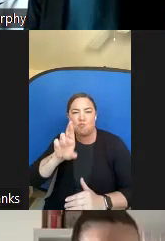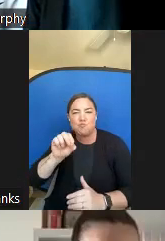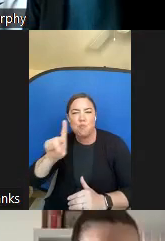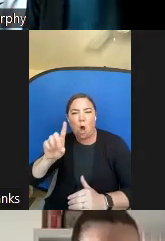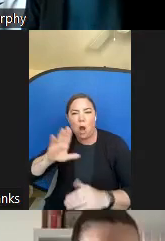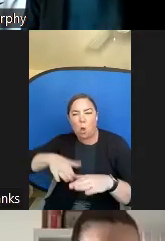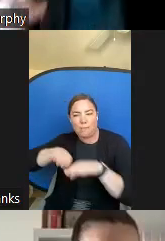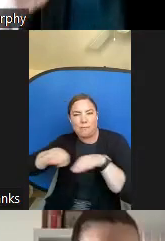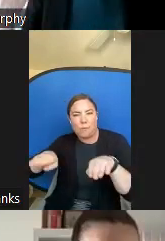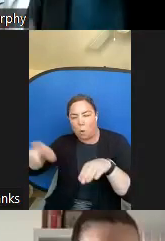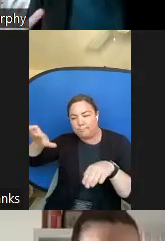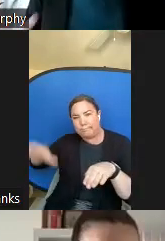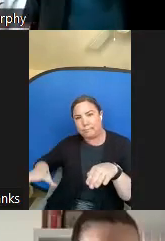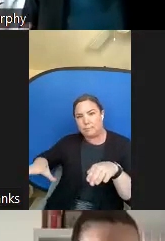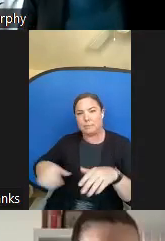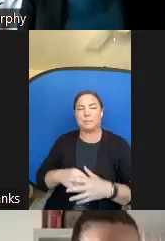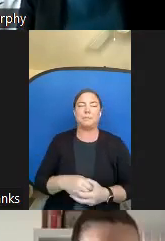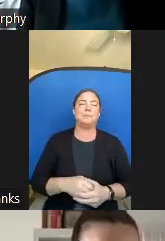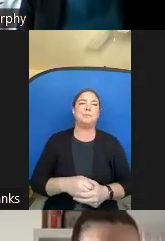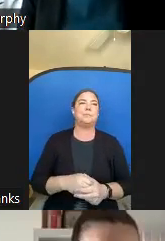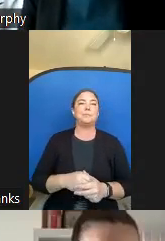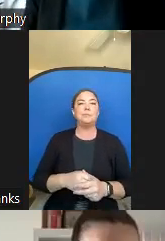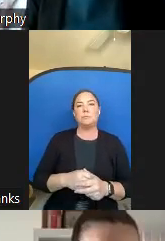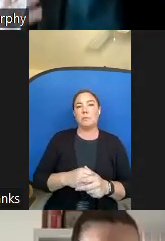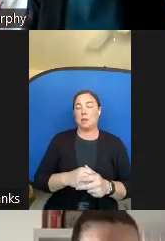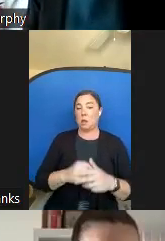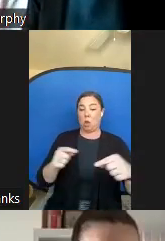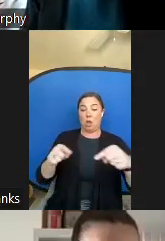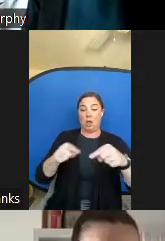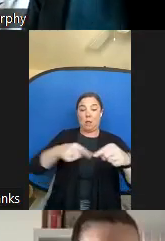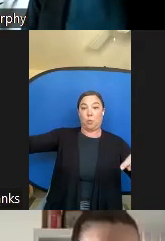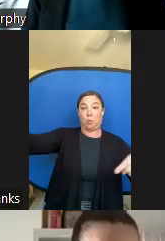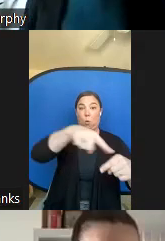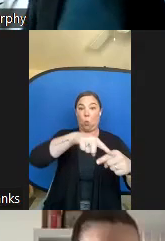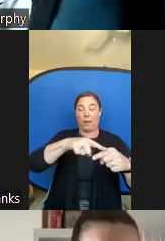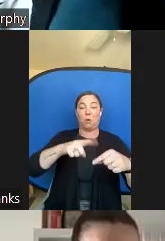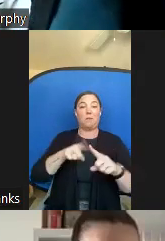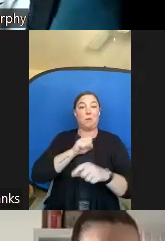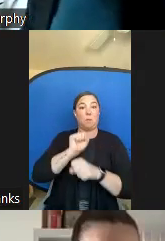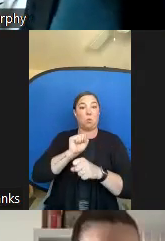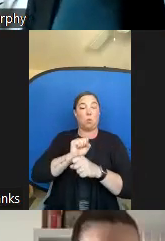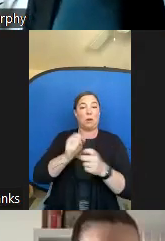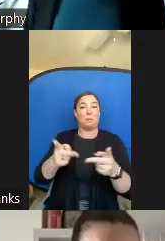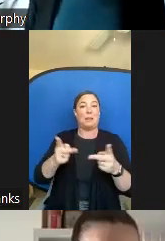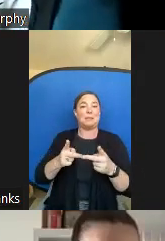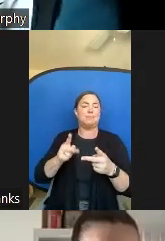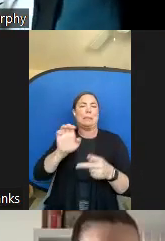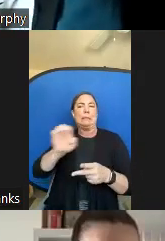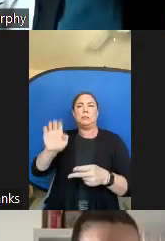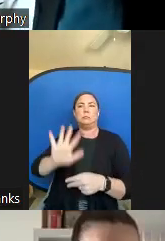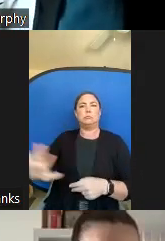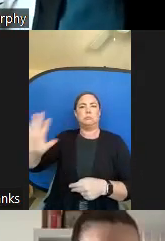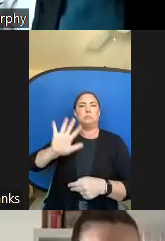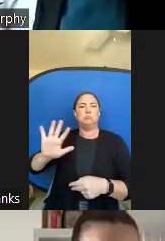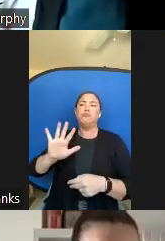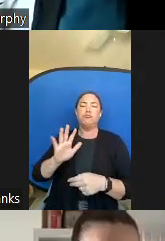him. So the actual remains of wheels from workshops in the eastern provinces are relatively